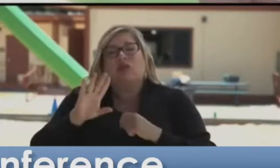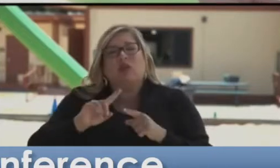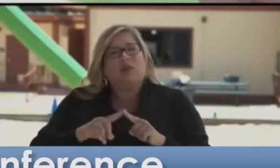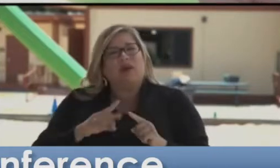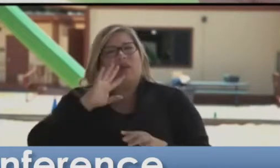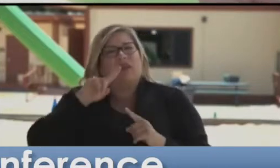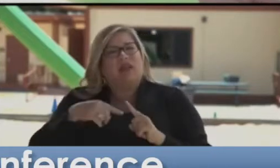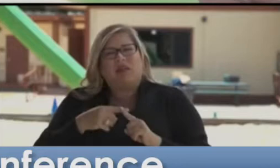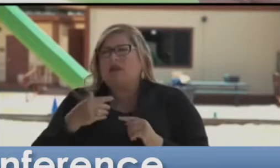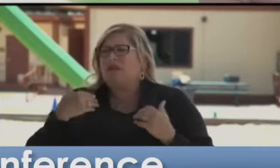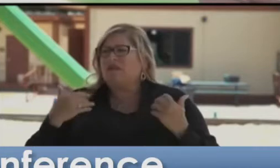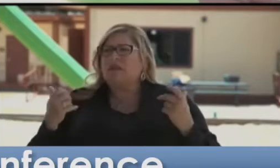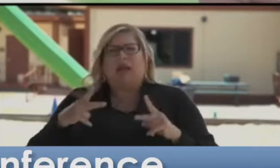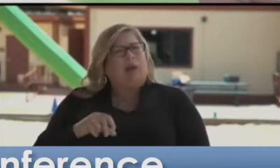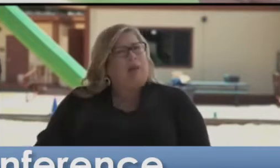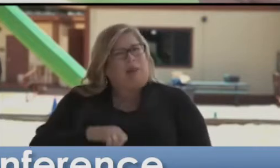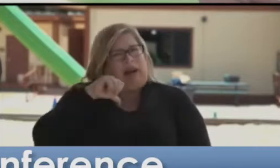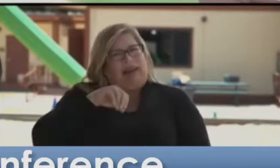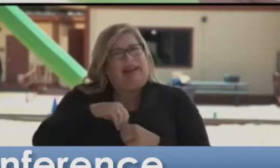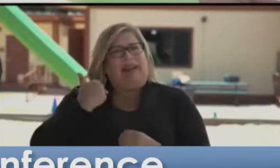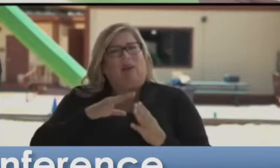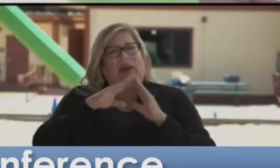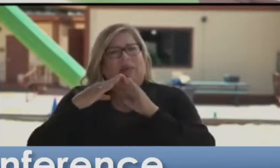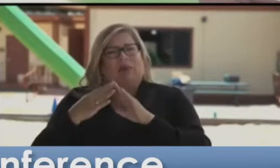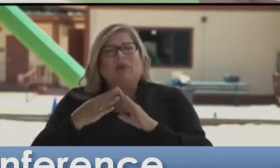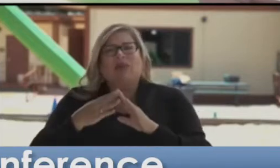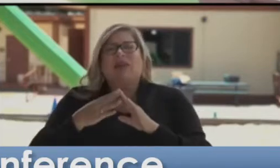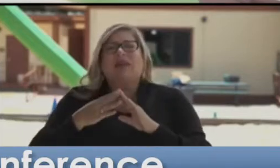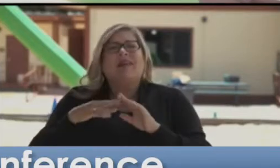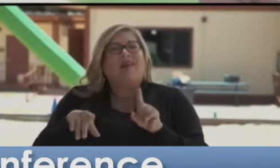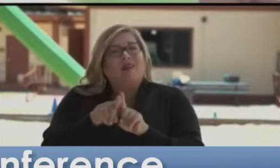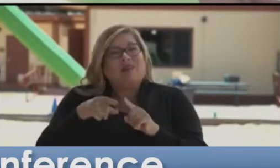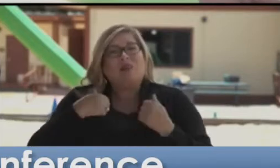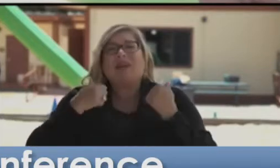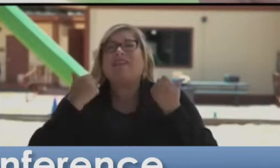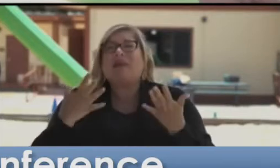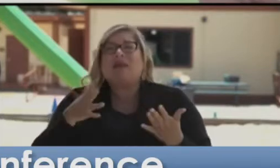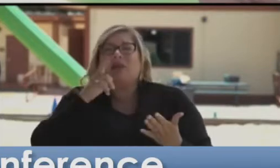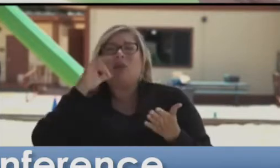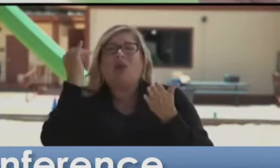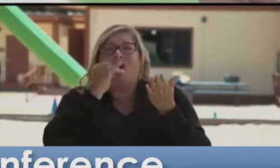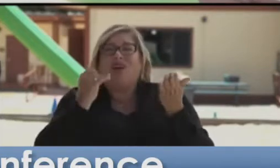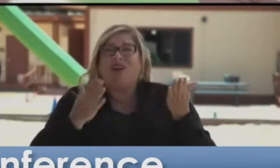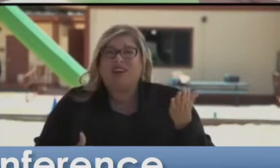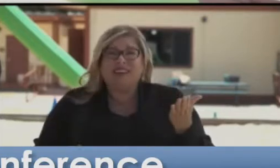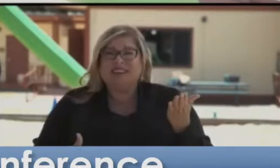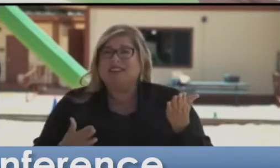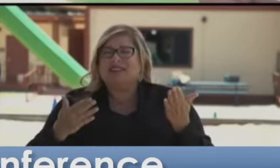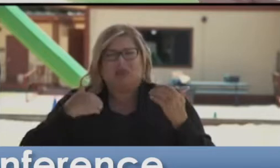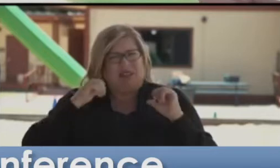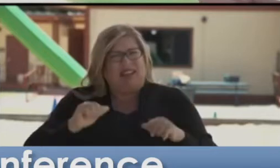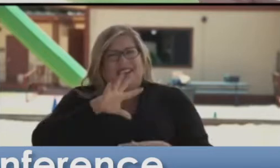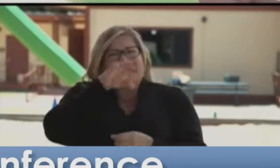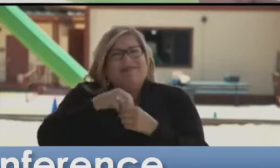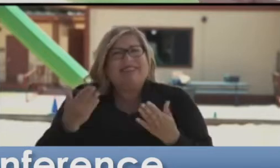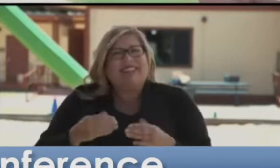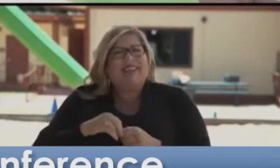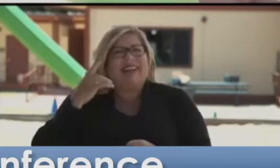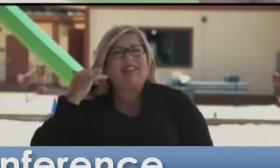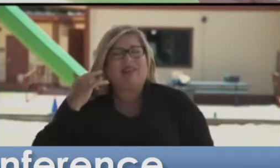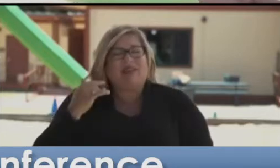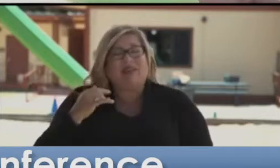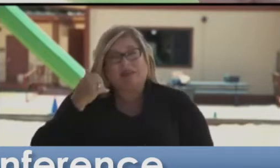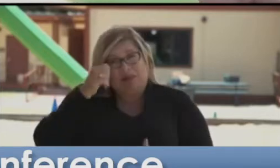and community and re-engaging our artists up and down the state. And we put an historic investment just 2 years ago. It was $60